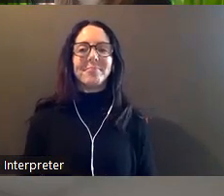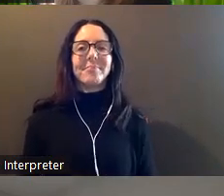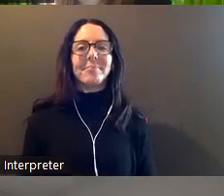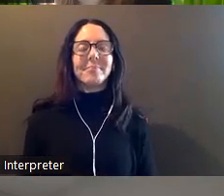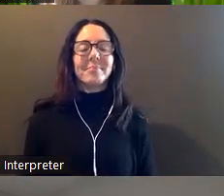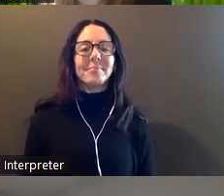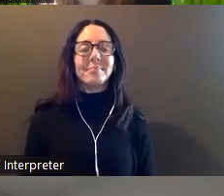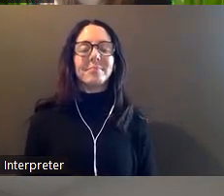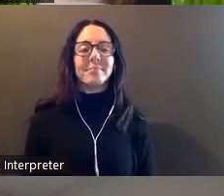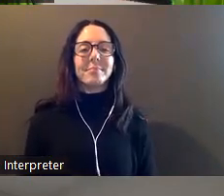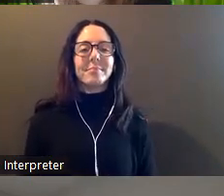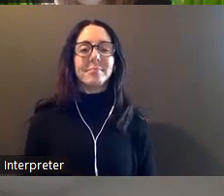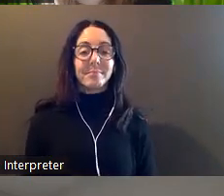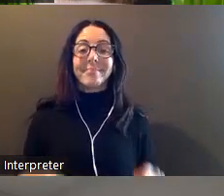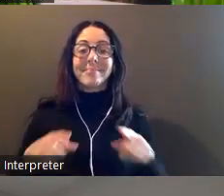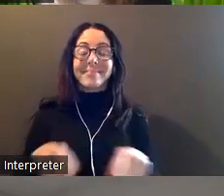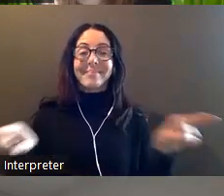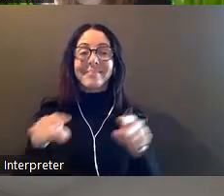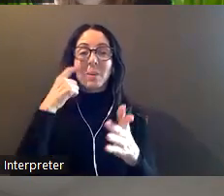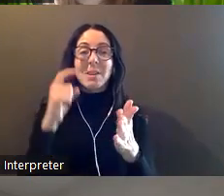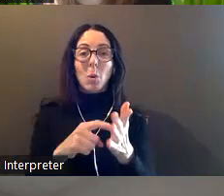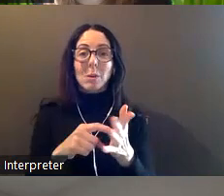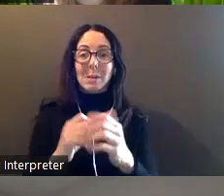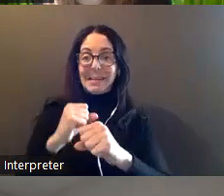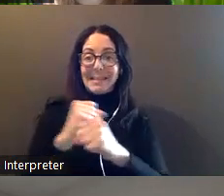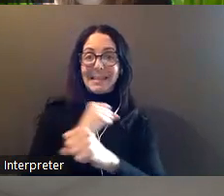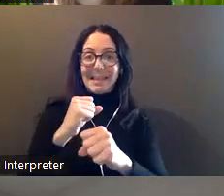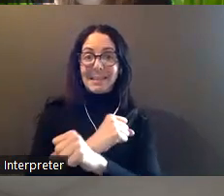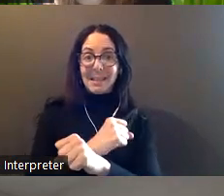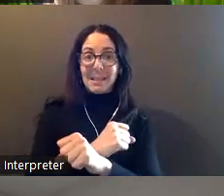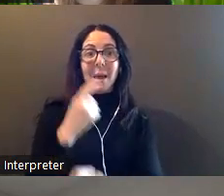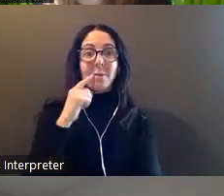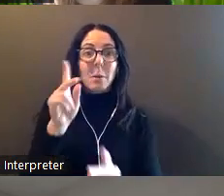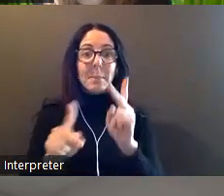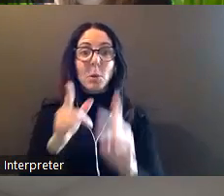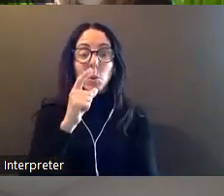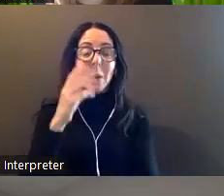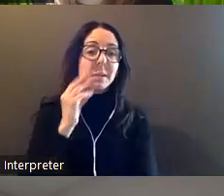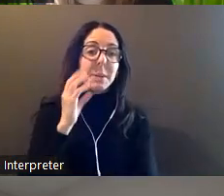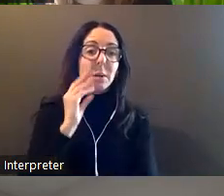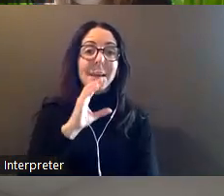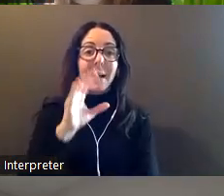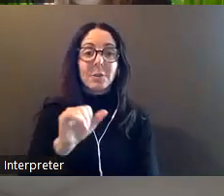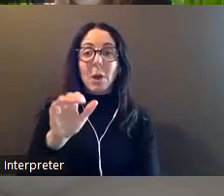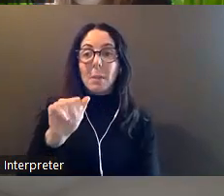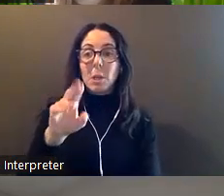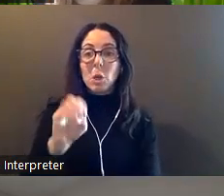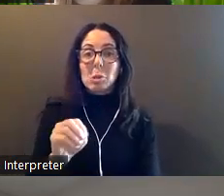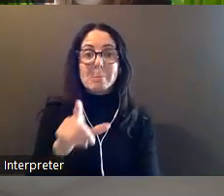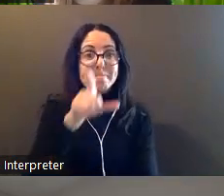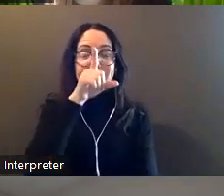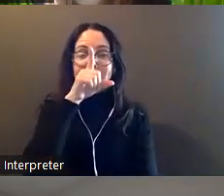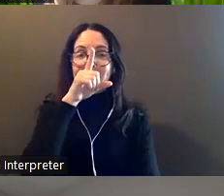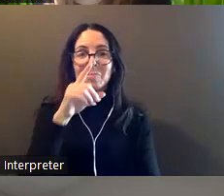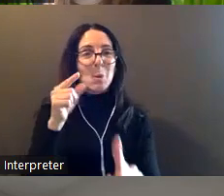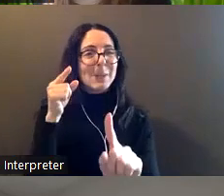We found that there were not many statistics on the prevalence of elder abuse in Canada at the time that we commenced